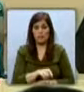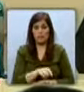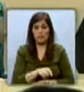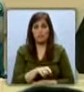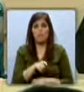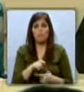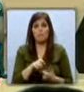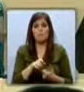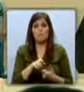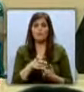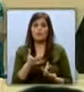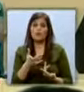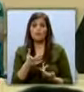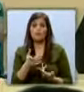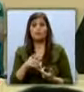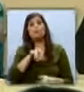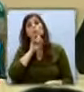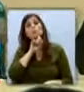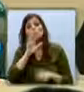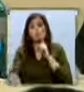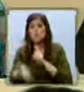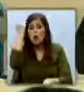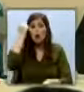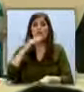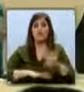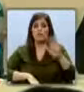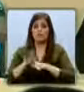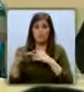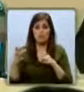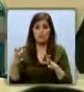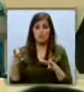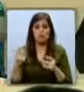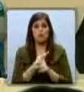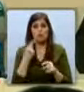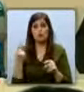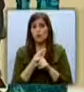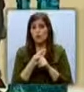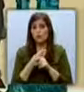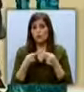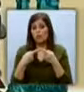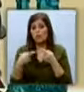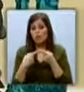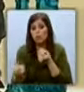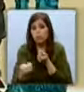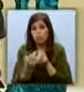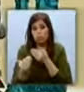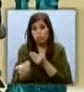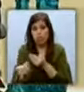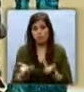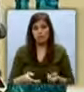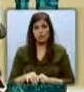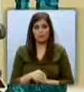main explanation why it was possible to do so much in such a short period of time.